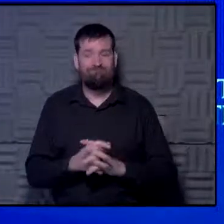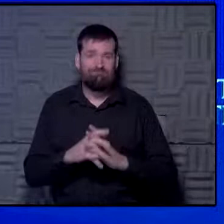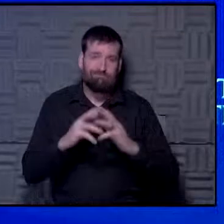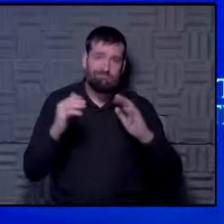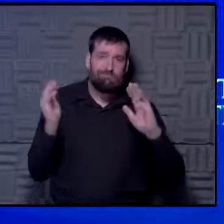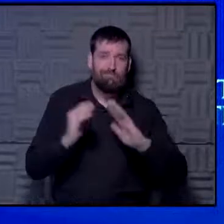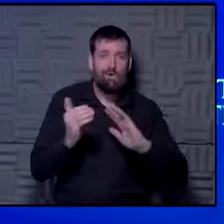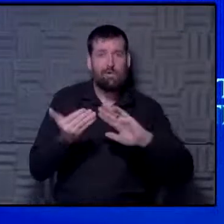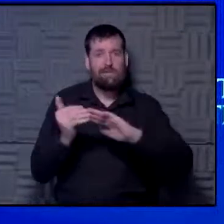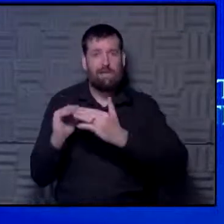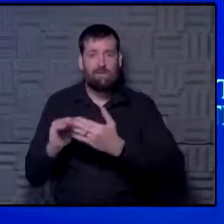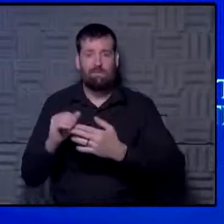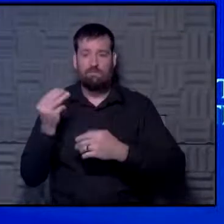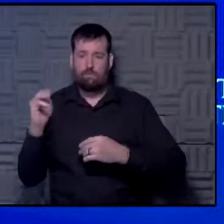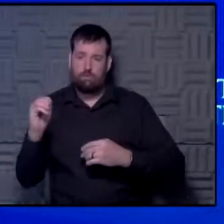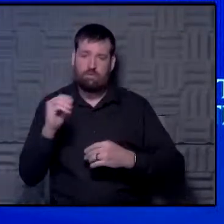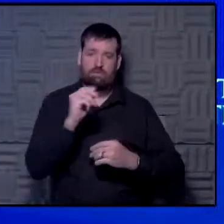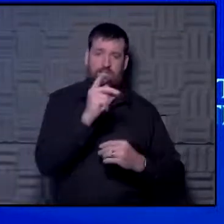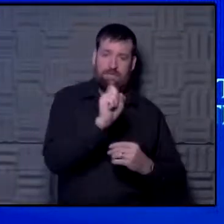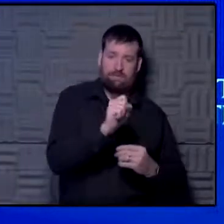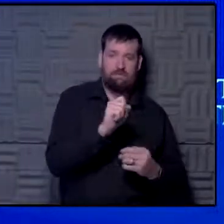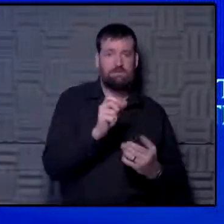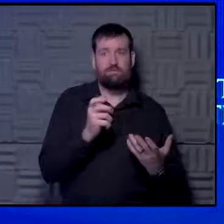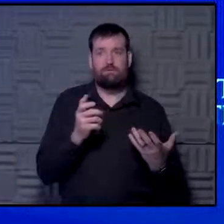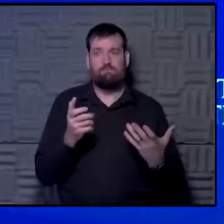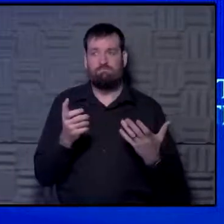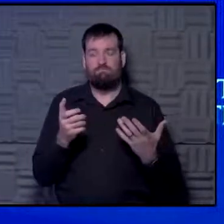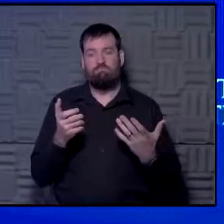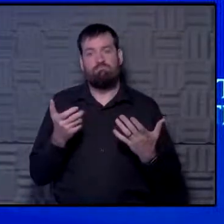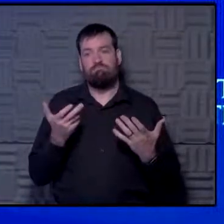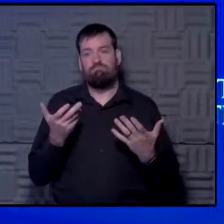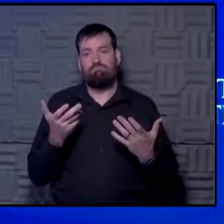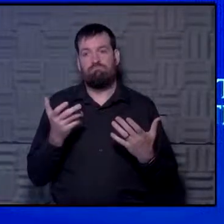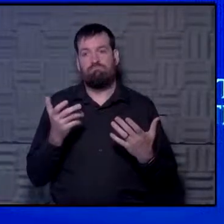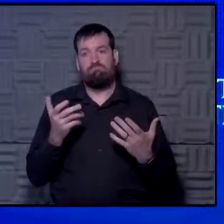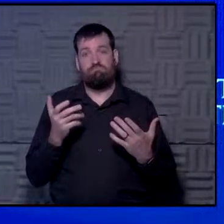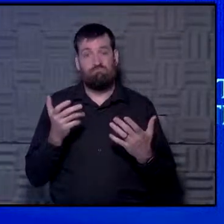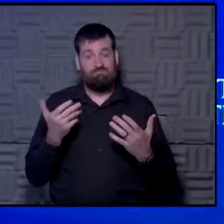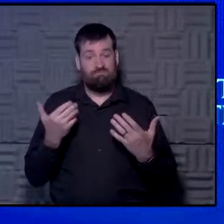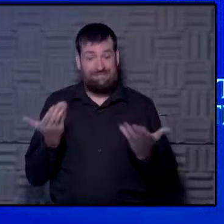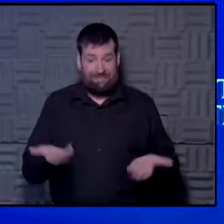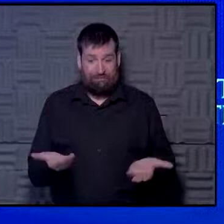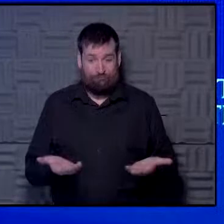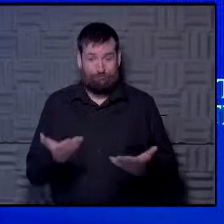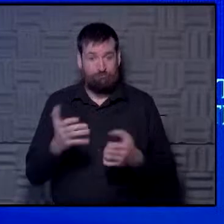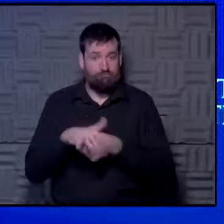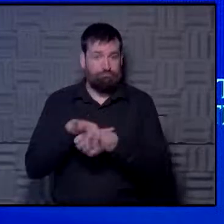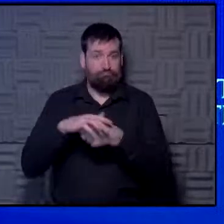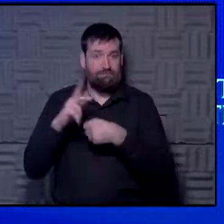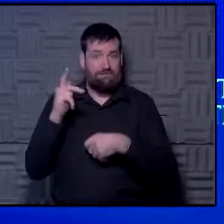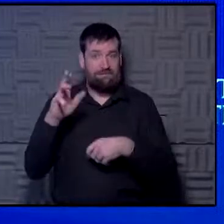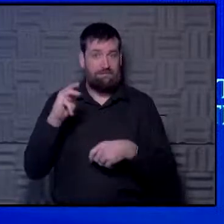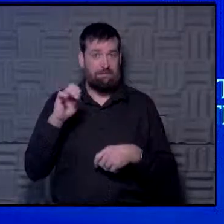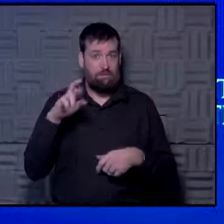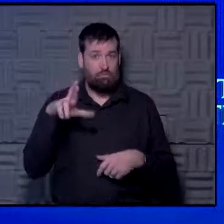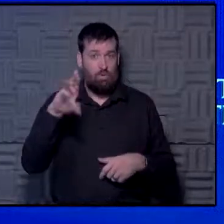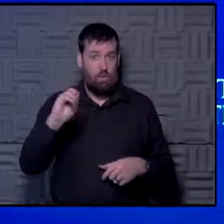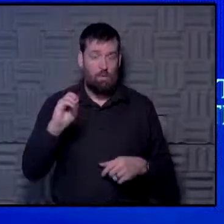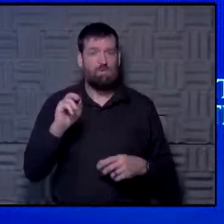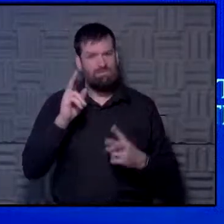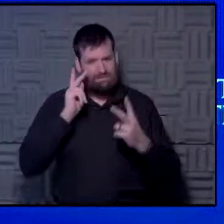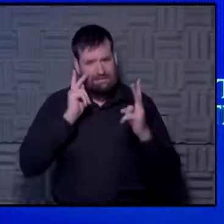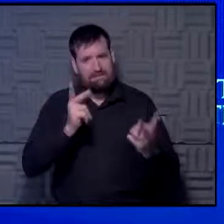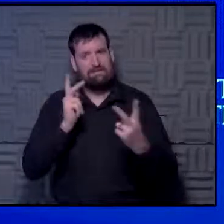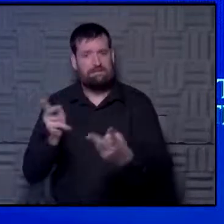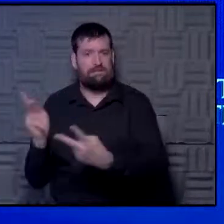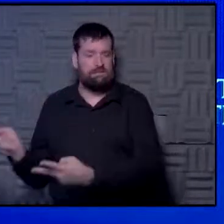town Missouri, small town Kansas, or quite frankly in our metropolitan area, because you see it. Right?